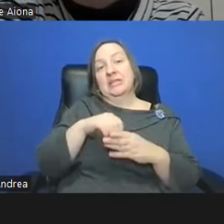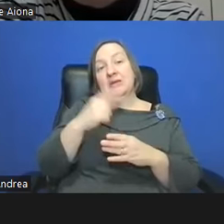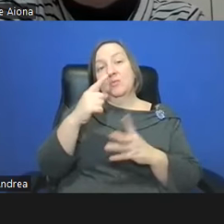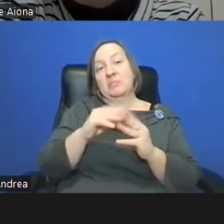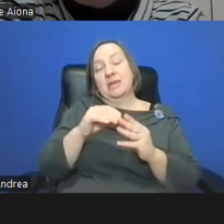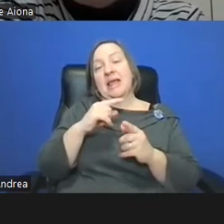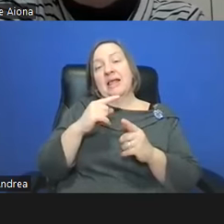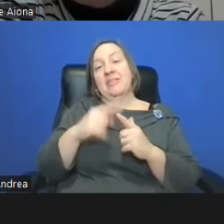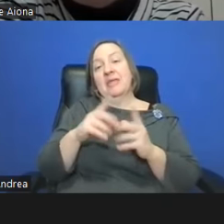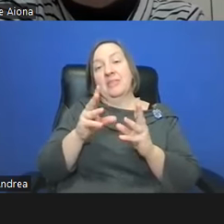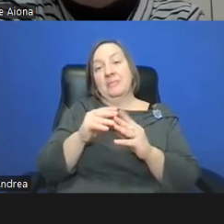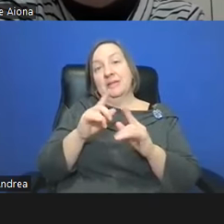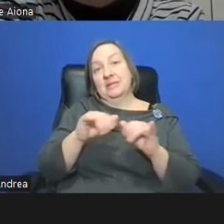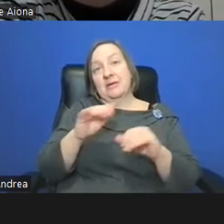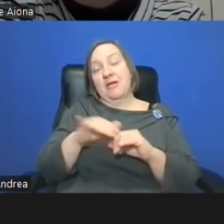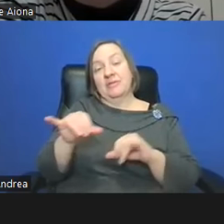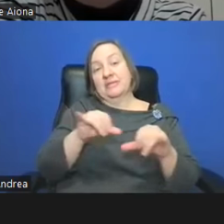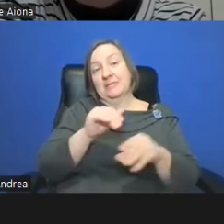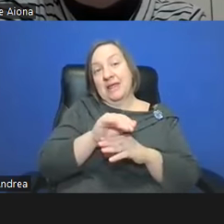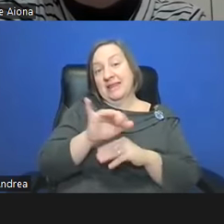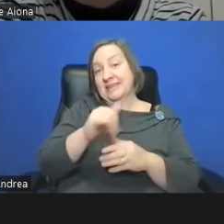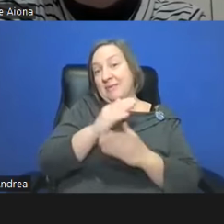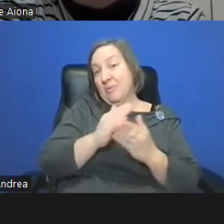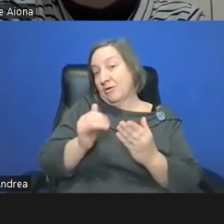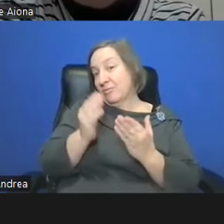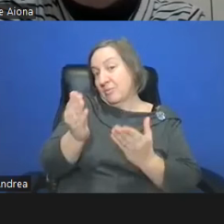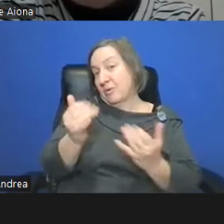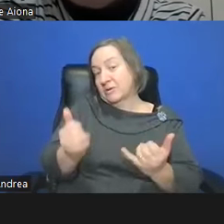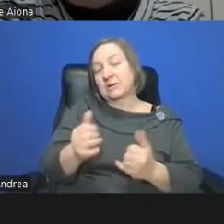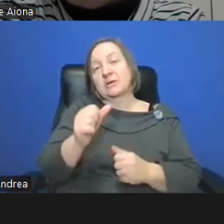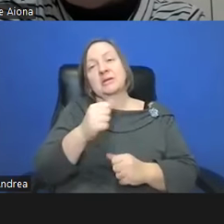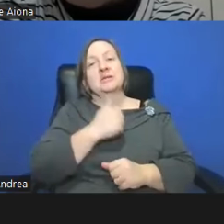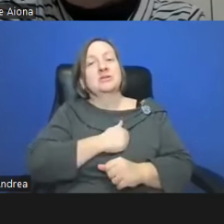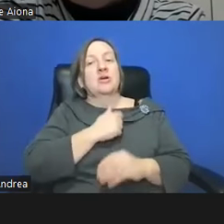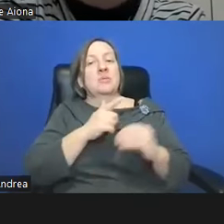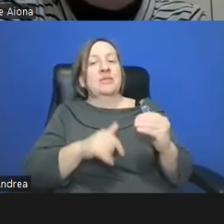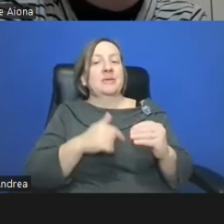meet simultaneously on the same night? Is that part of this proposal now? Yeah, sorry about that.